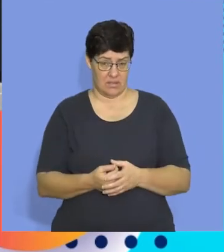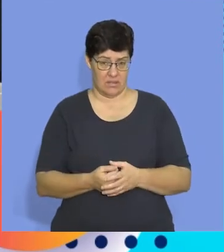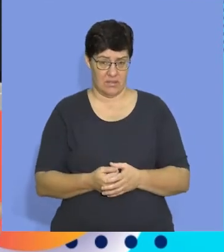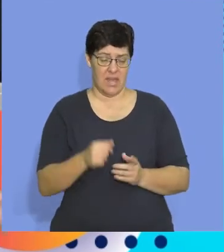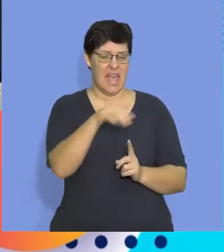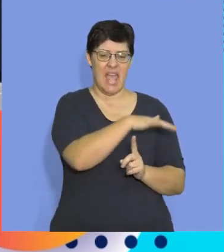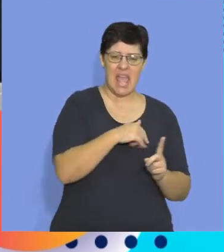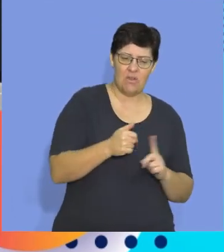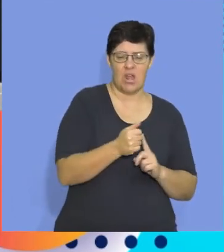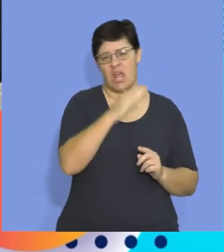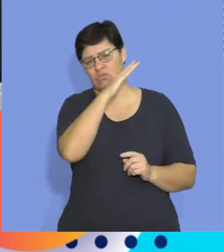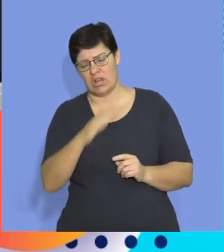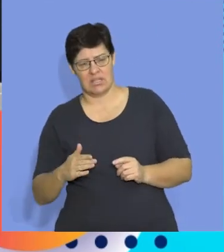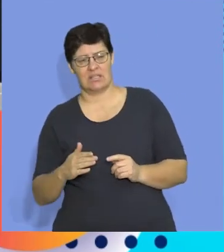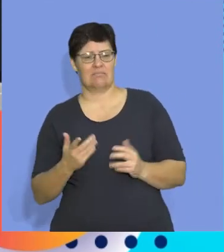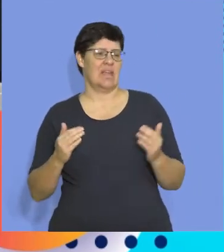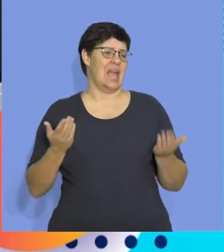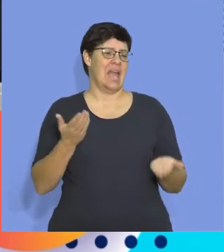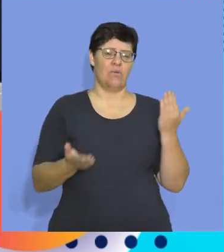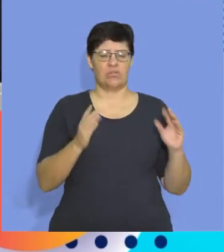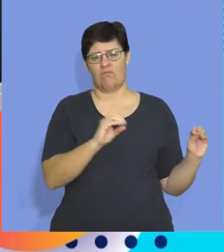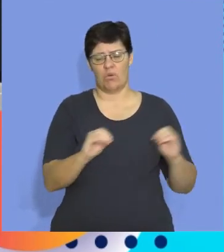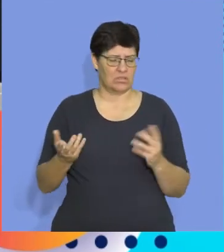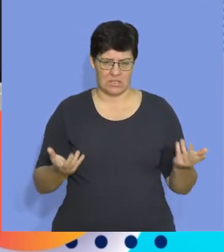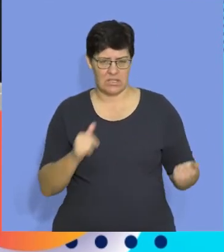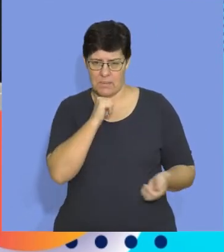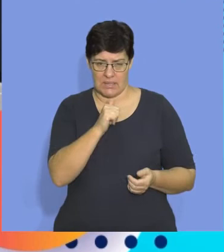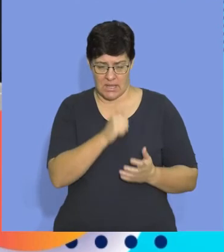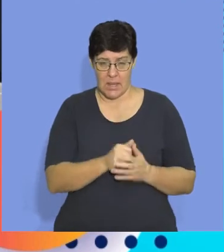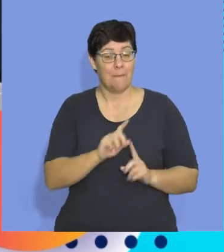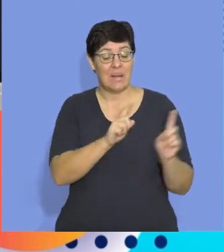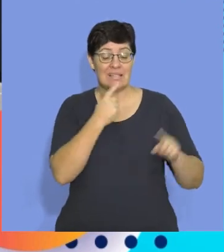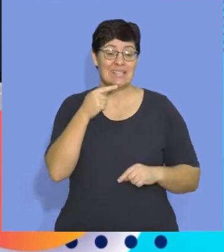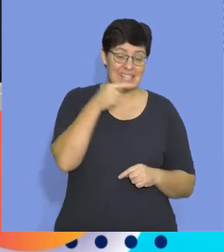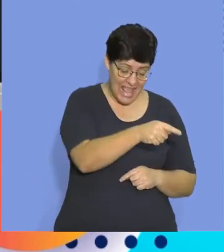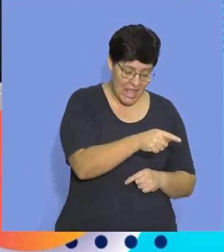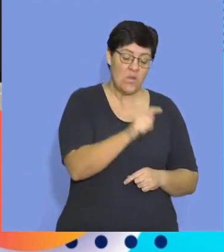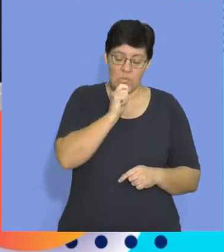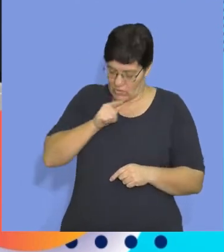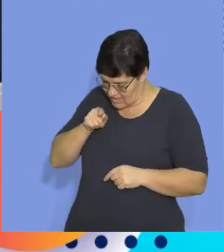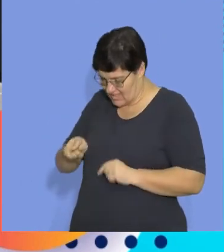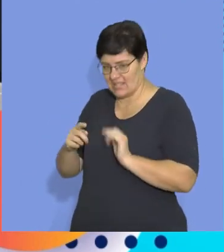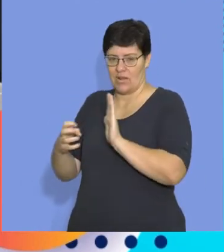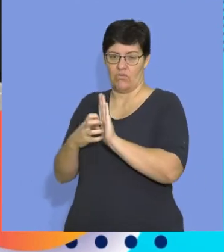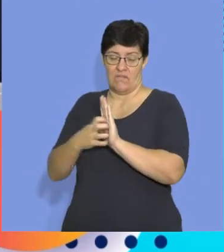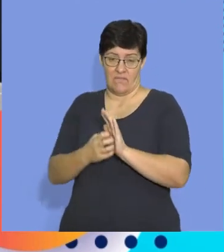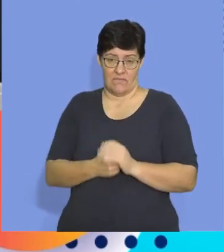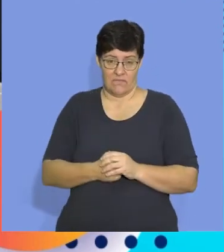gradient, equations of motion doesn't matter. But they said use the graph. They